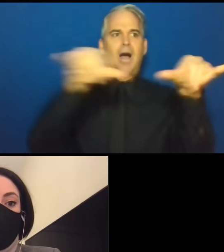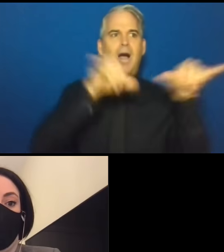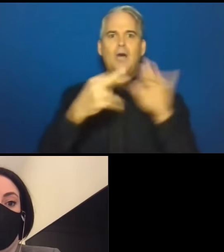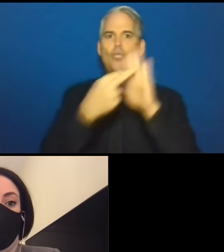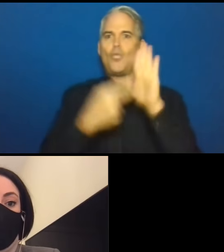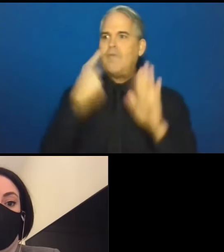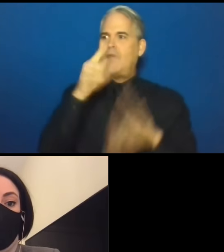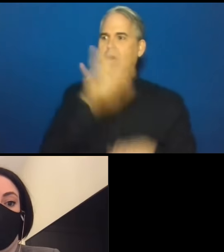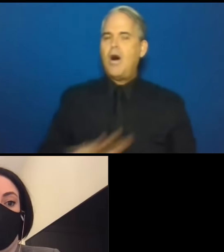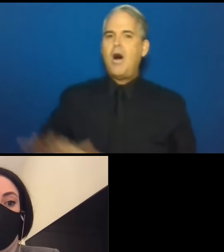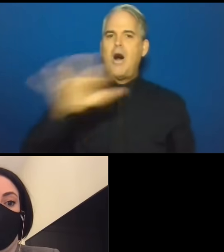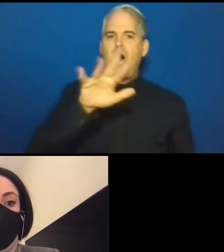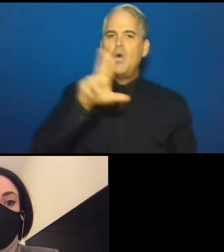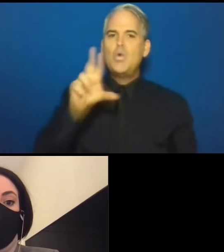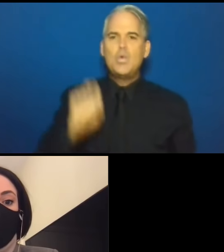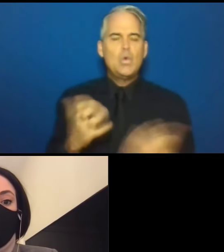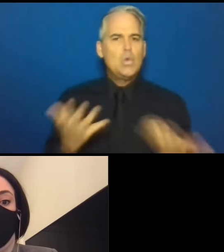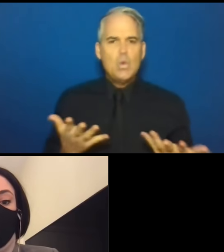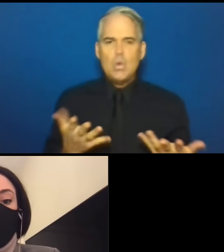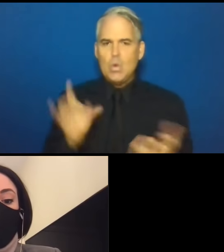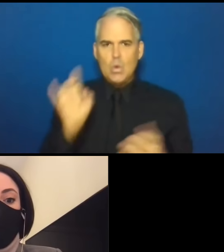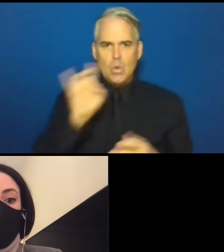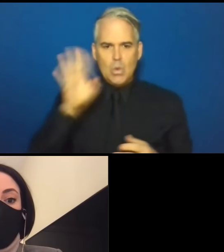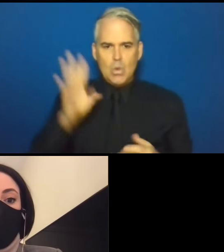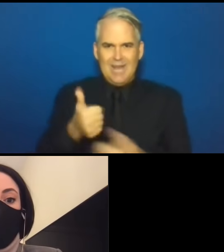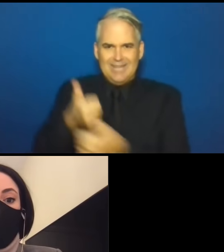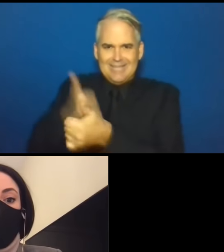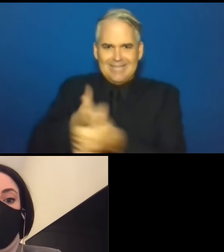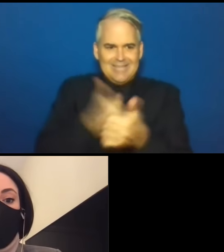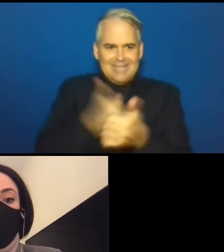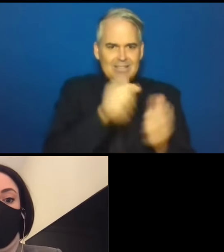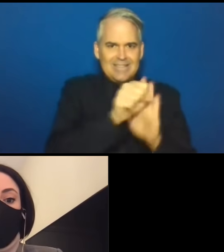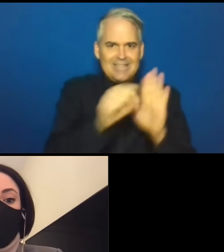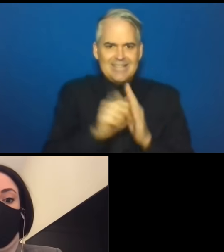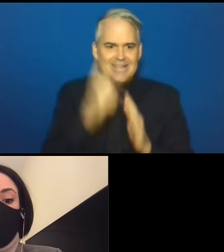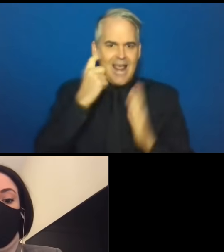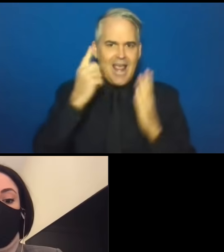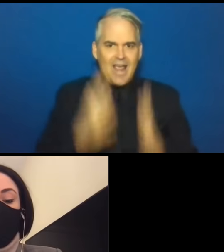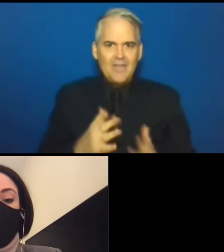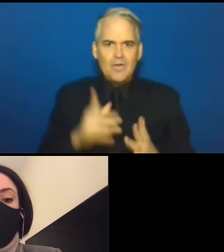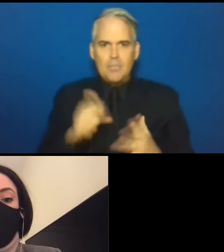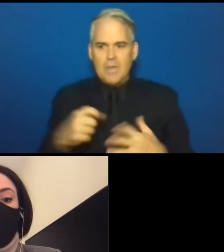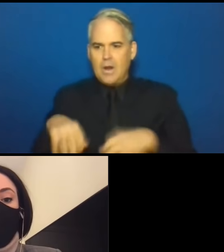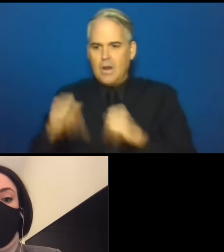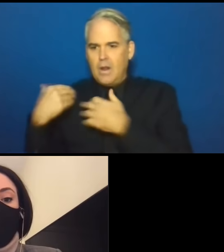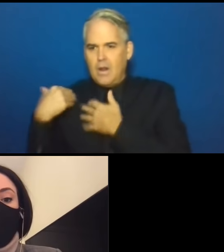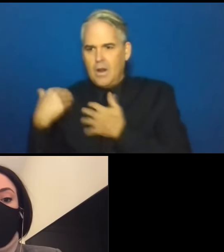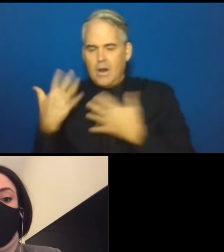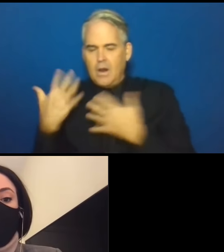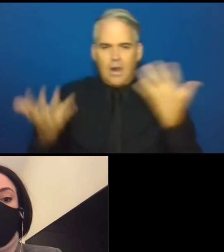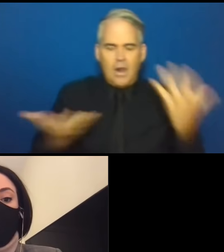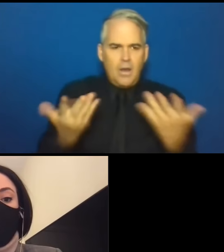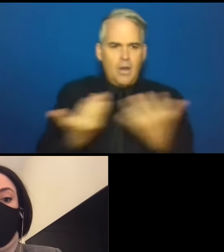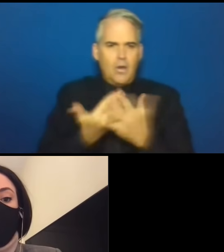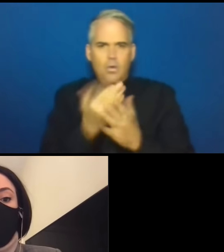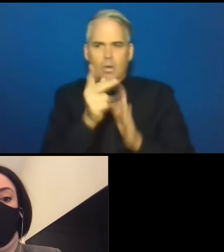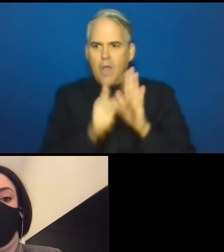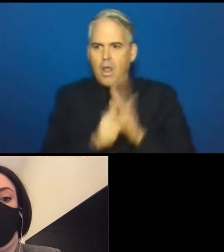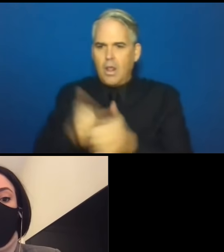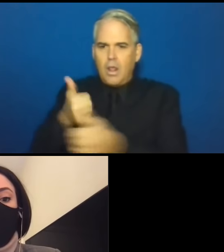basically been left on their own to deal with this situation, to procure PPE, to come up with a policy, to come up